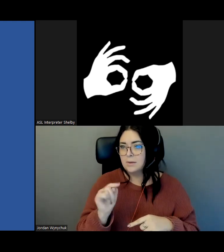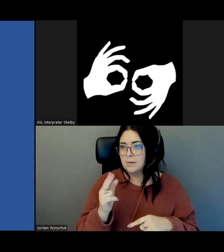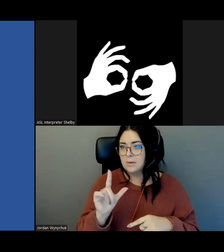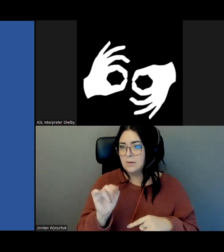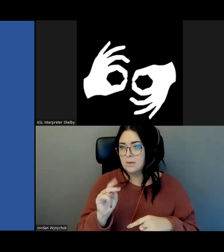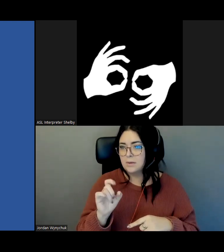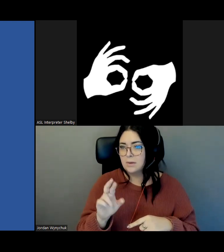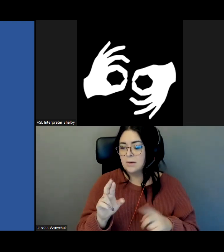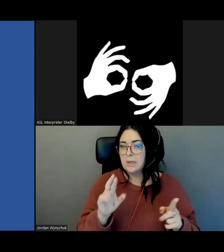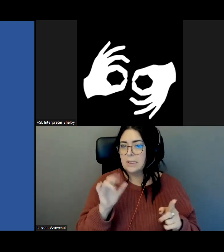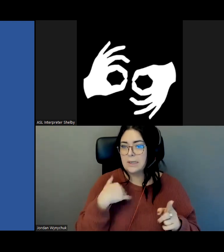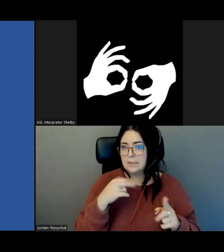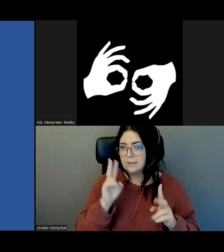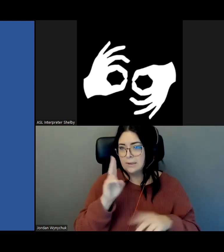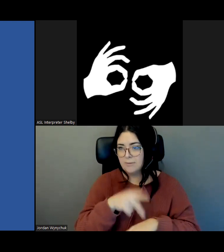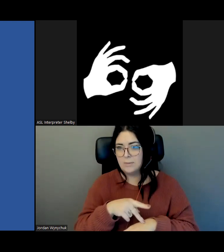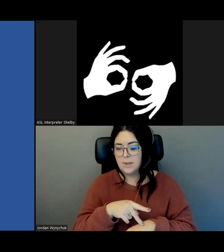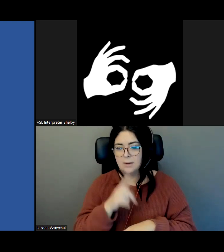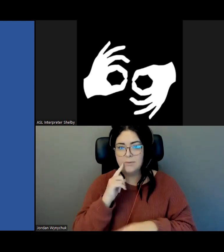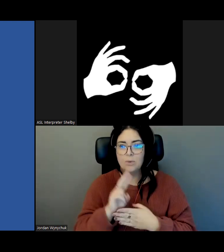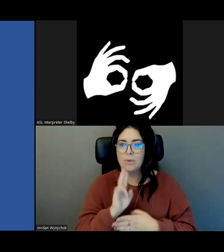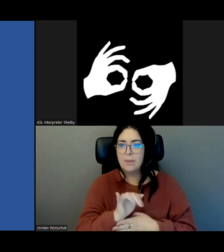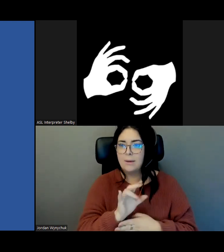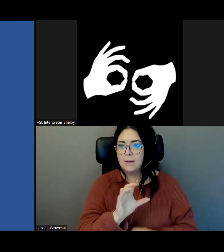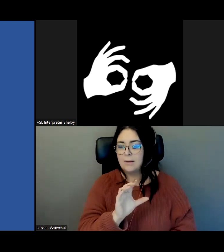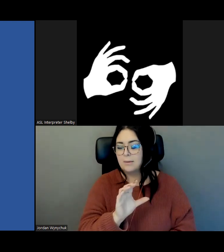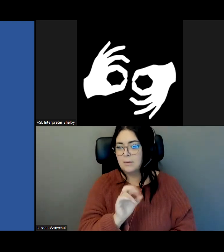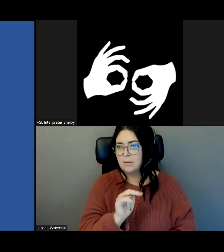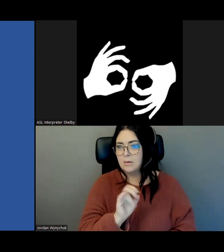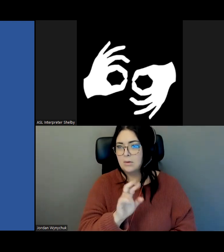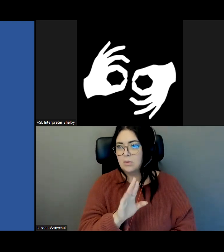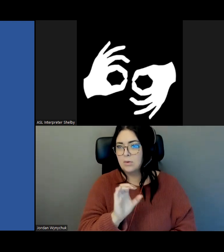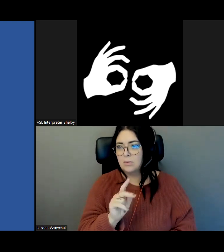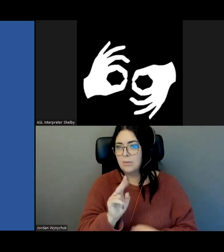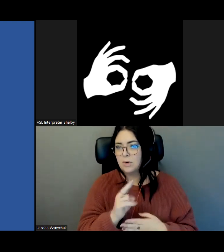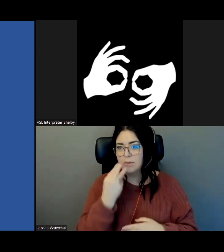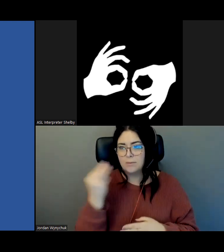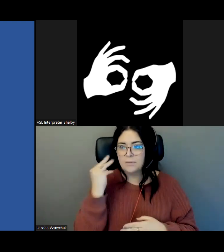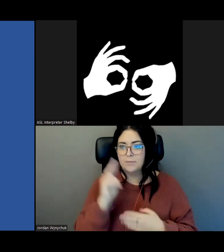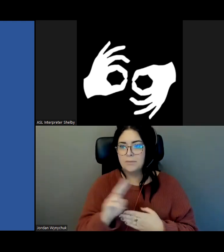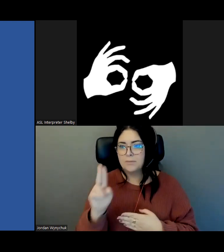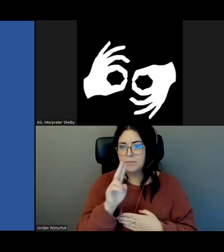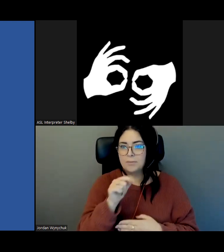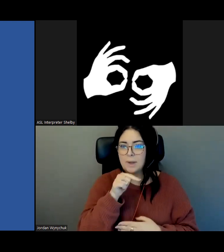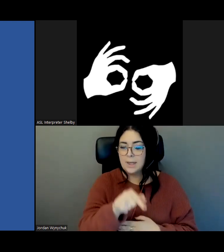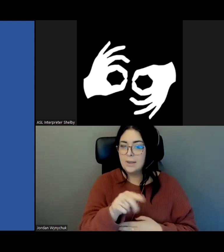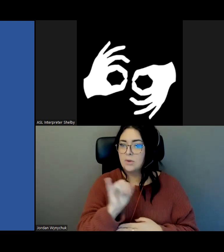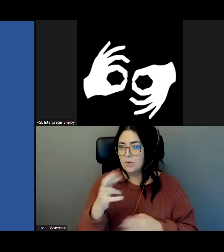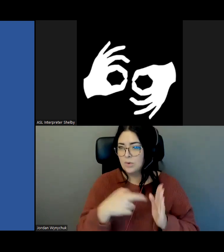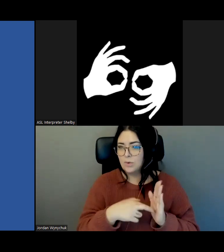of Grenfell campus, Memorial University. He is our Western Quadrangle NL board